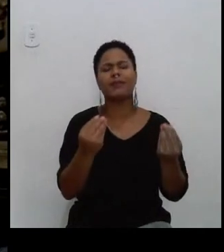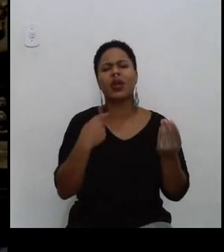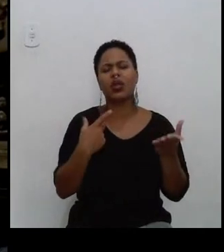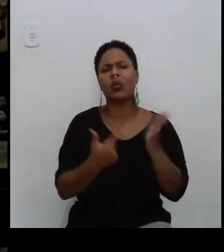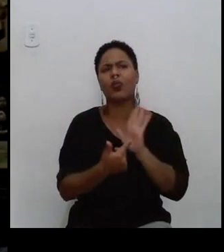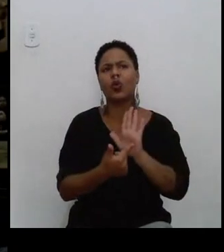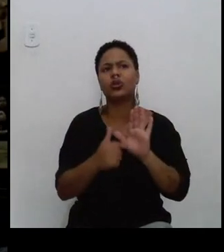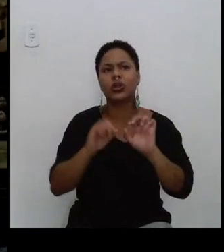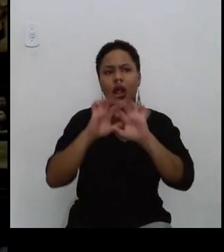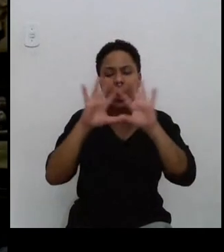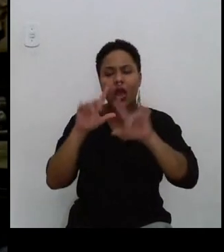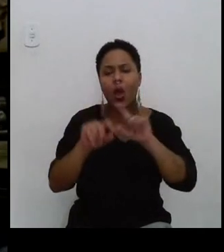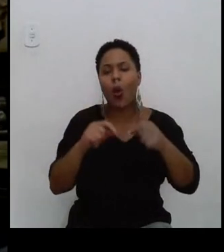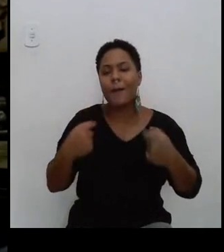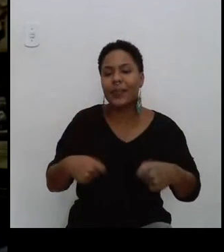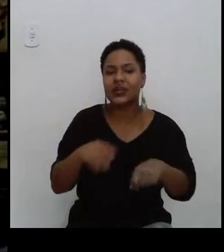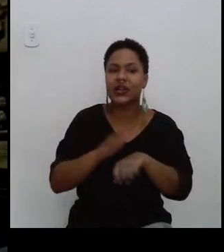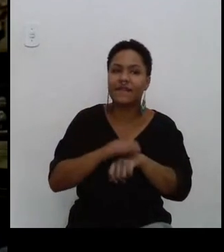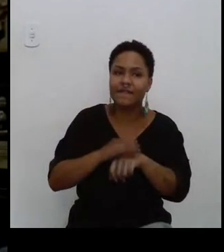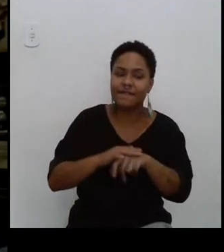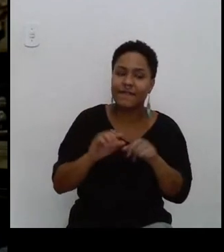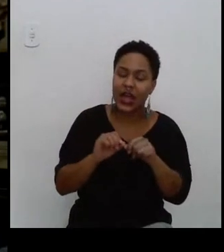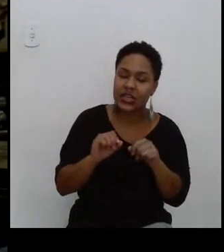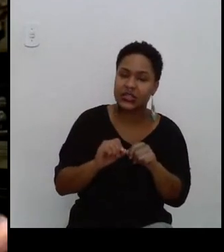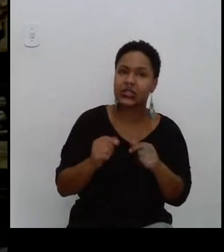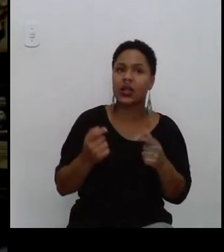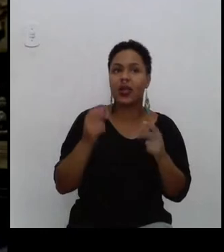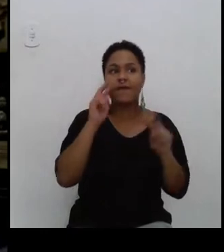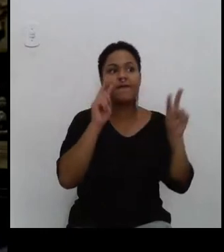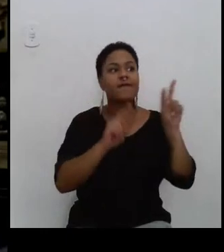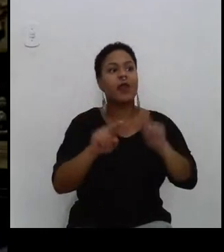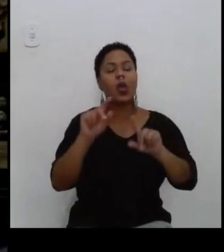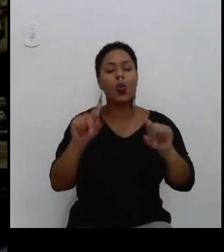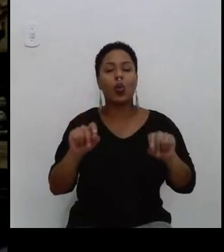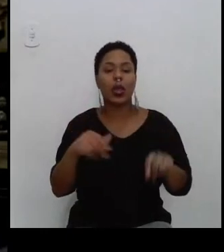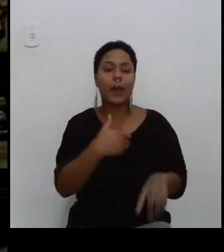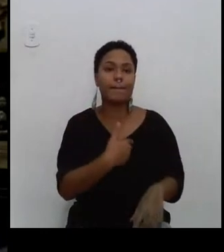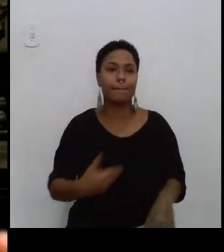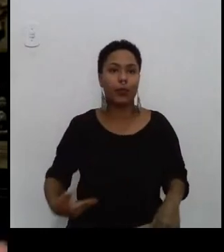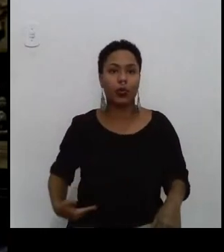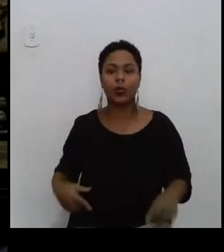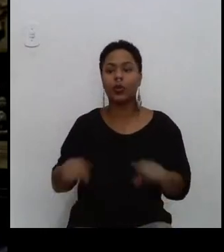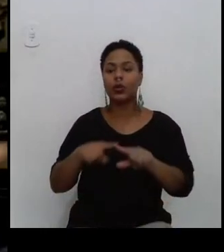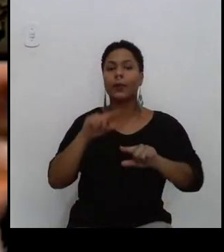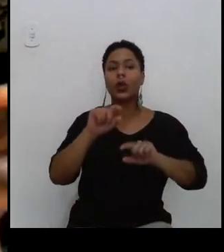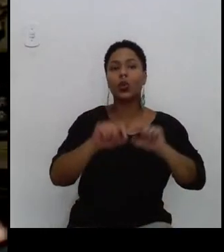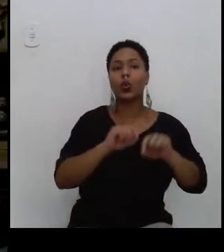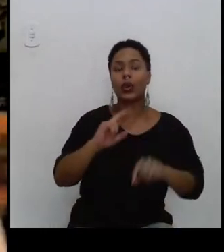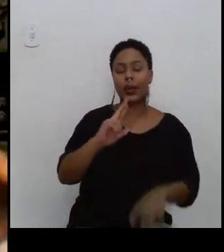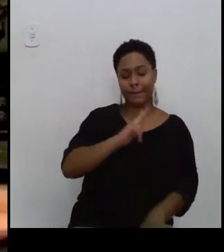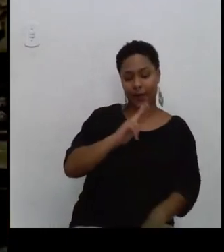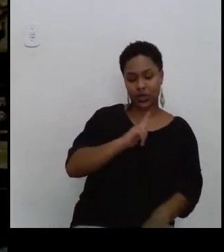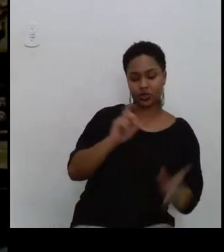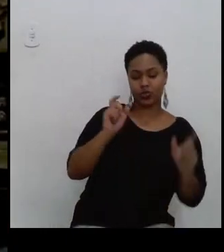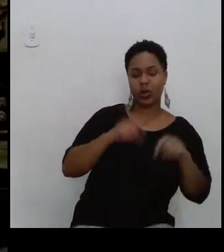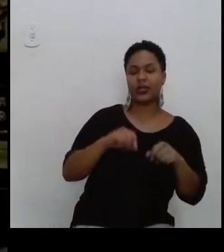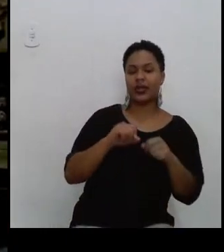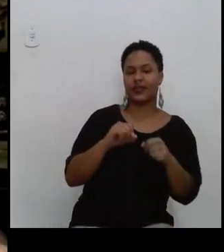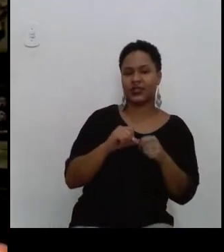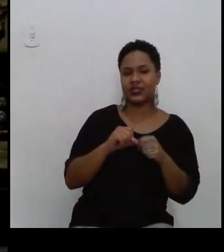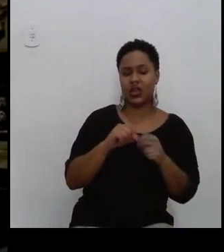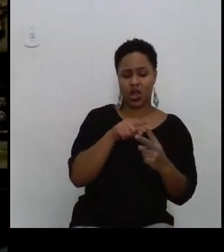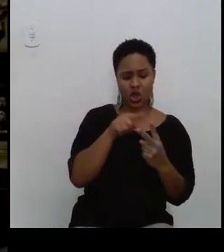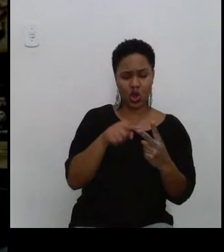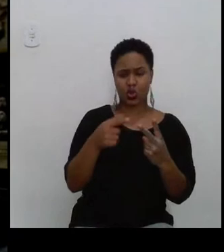the Public and Private intersexo usam